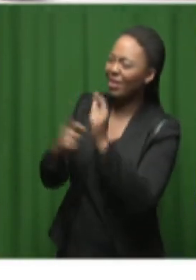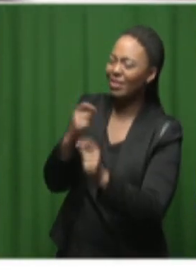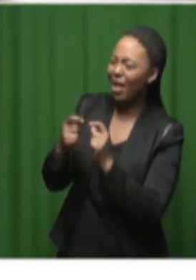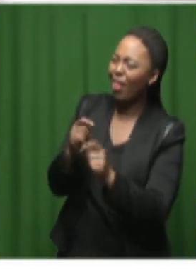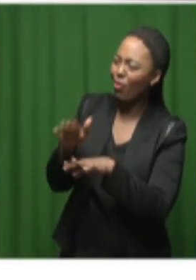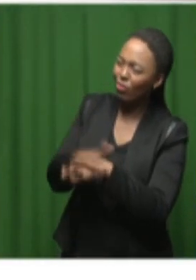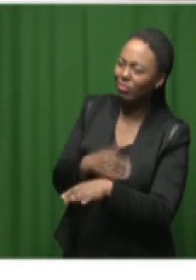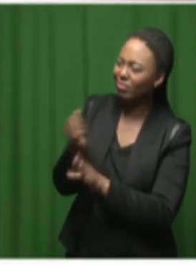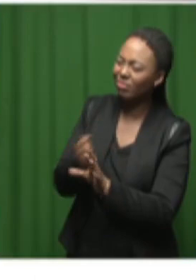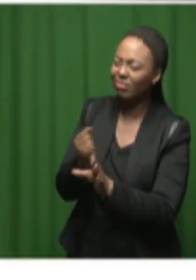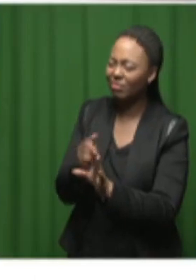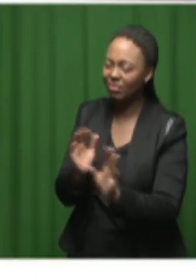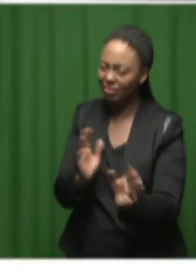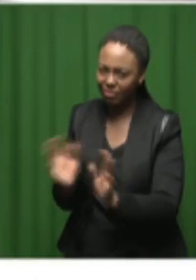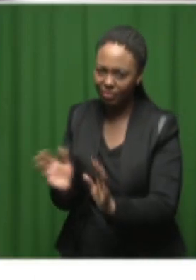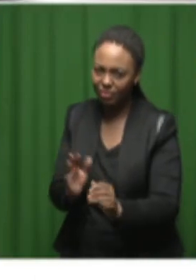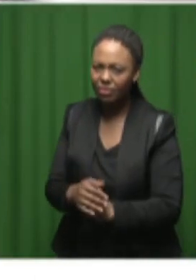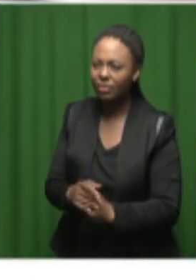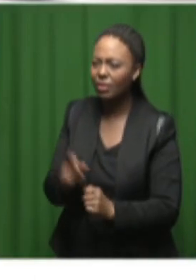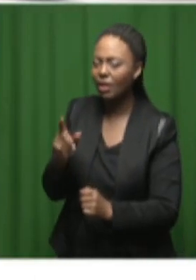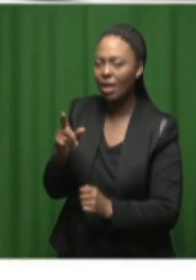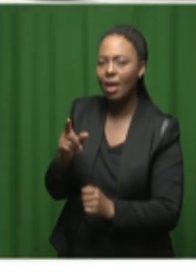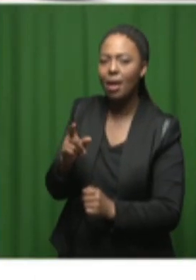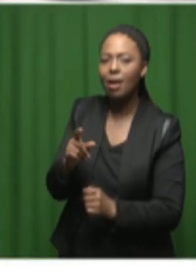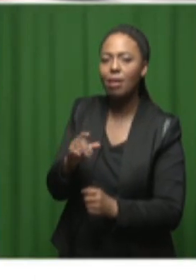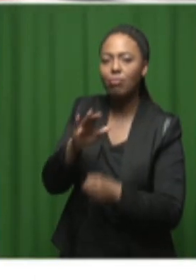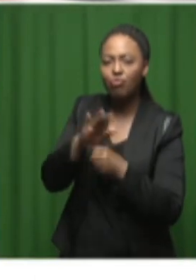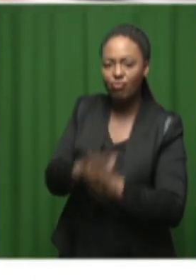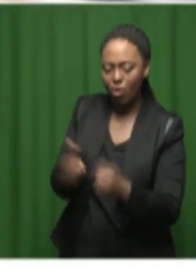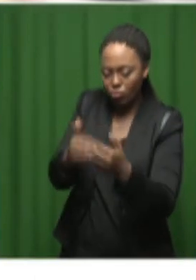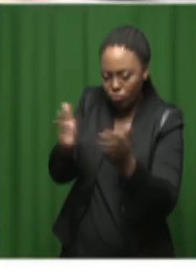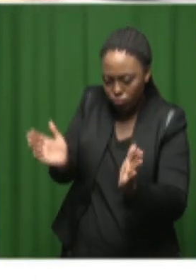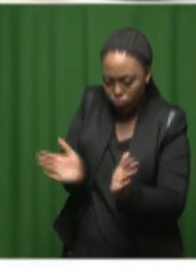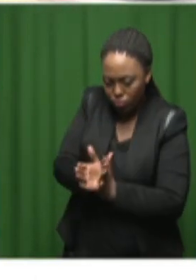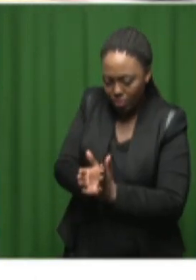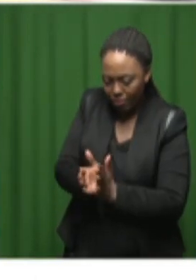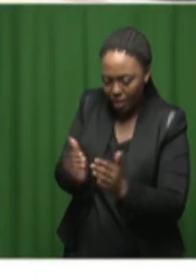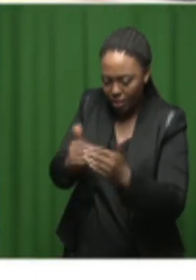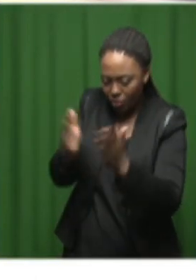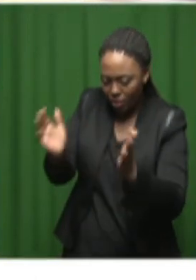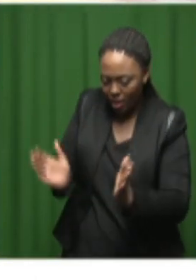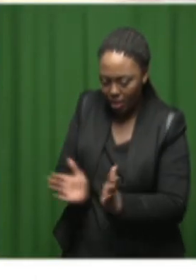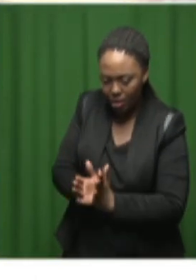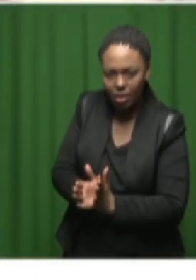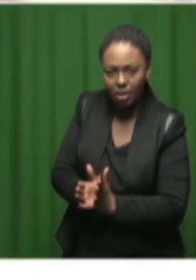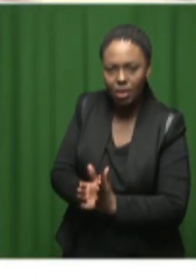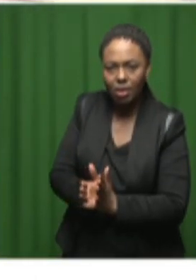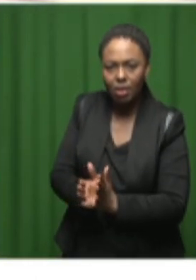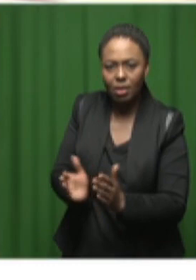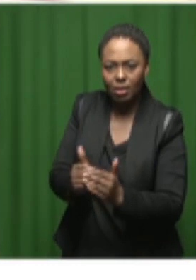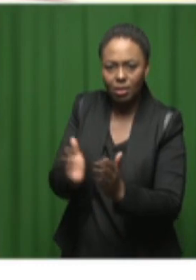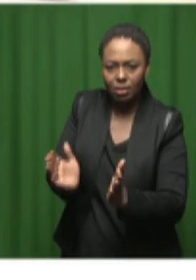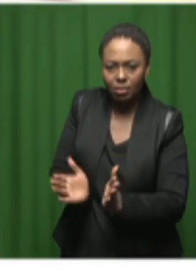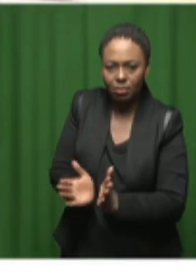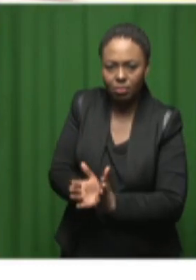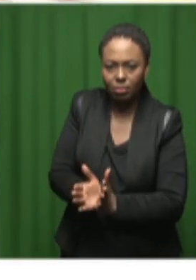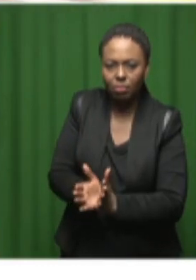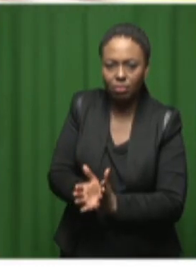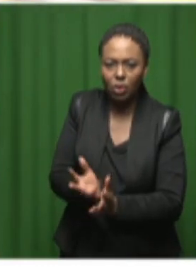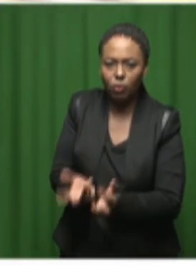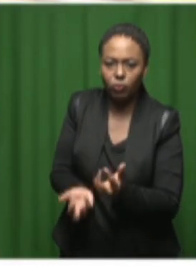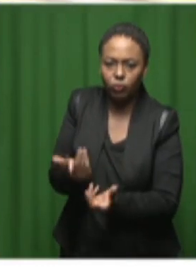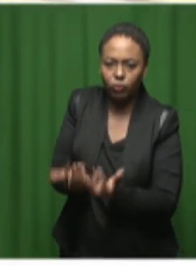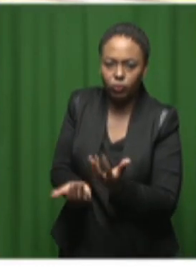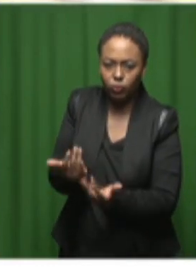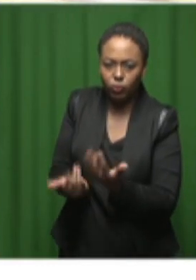method? I actually use a pressure cooker a lot. Really? But yeah, I do. I mean, obviously... You heard that, Len? Most of the chefs that we've